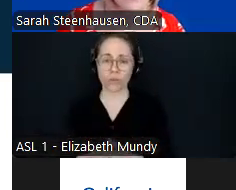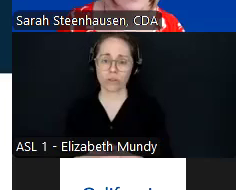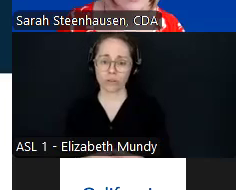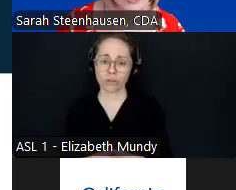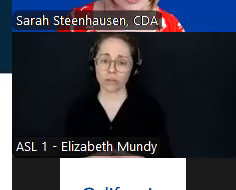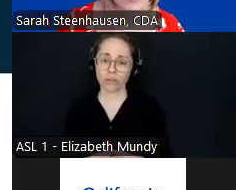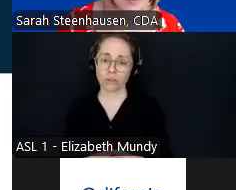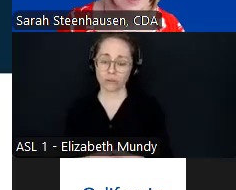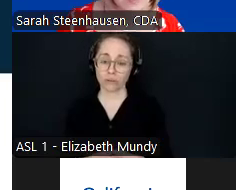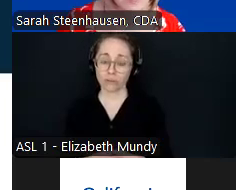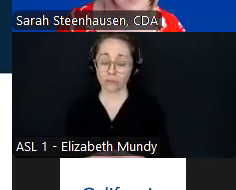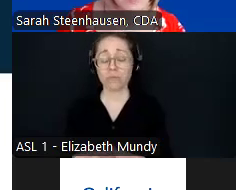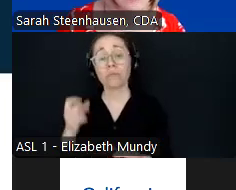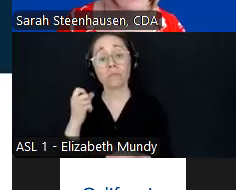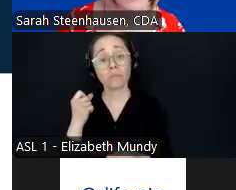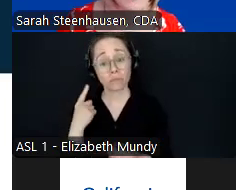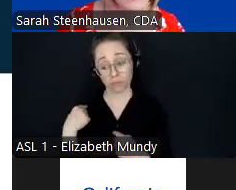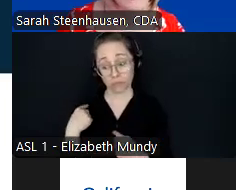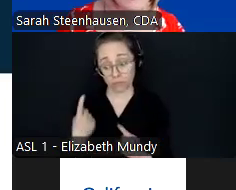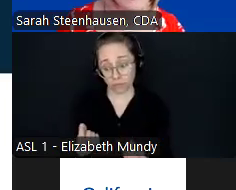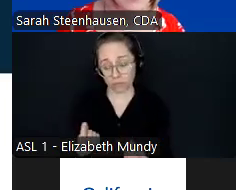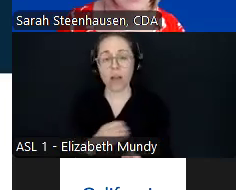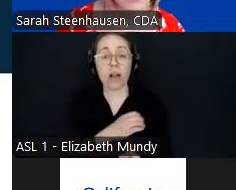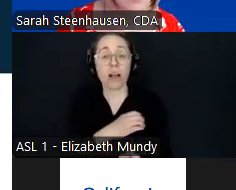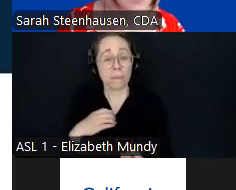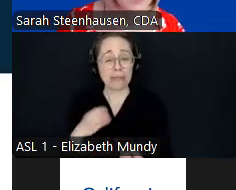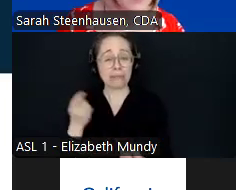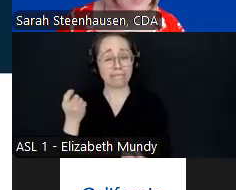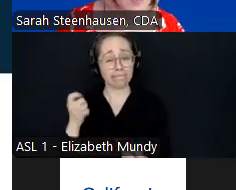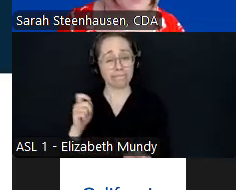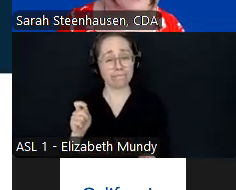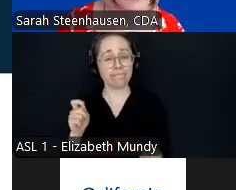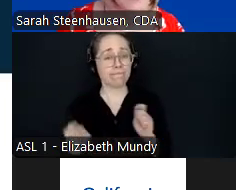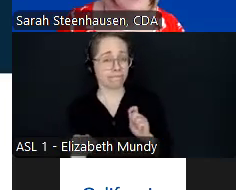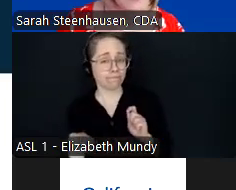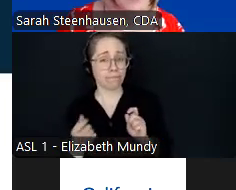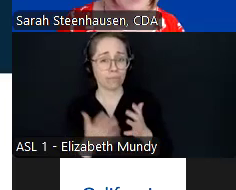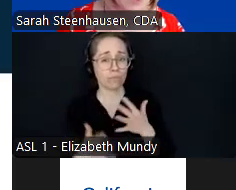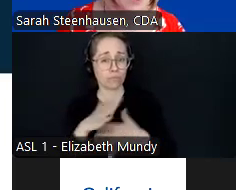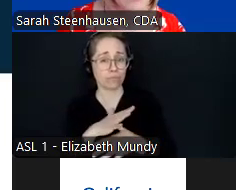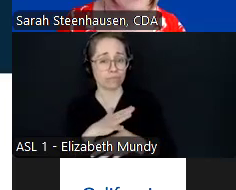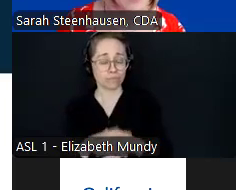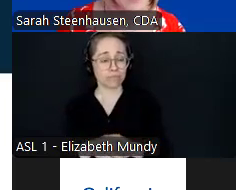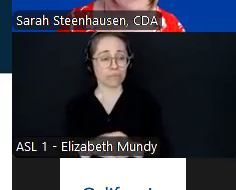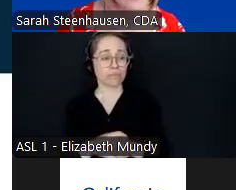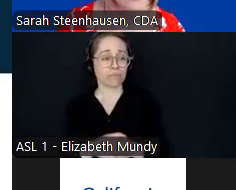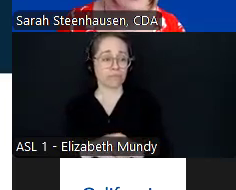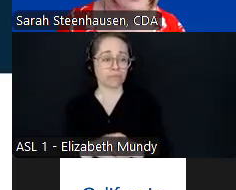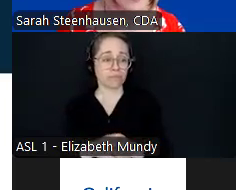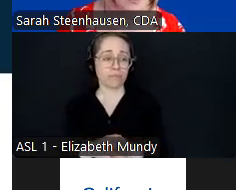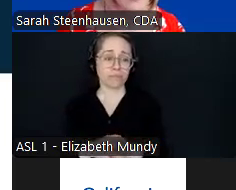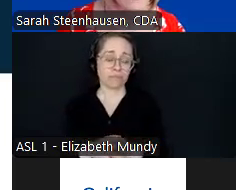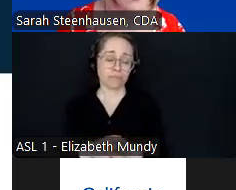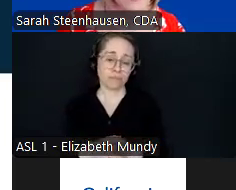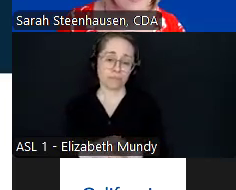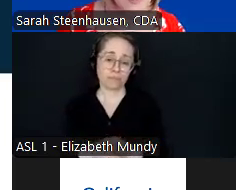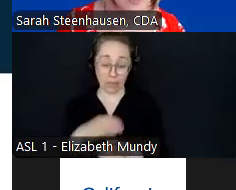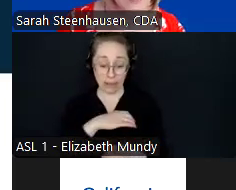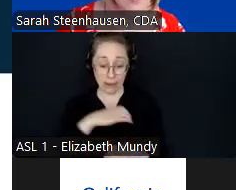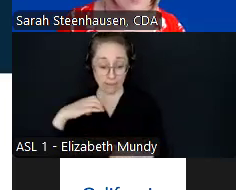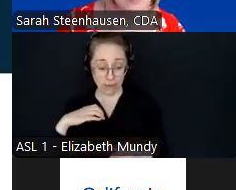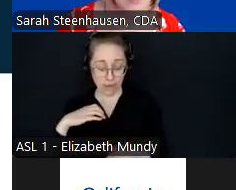committee has somewhat shifted, and we have been talking with the committee about how to really think about, how to